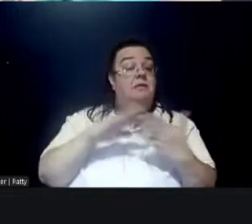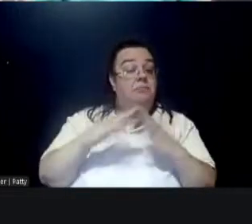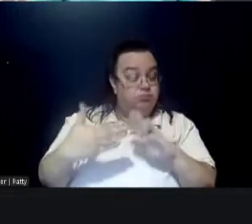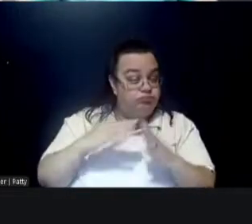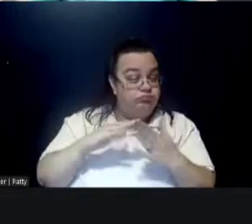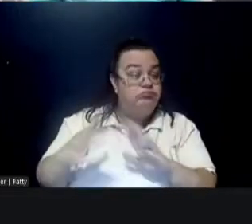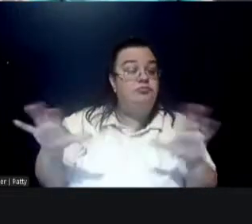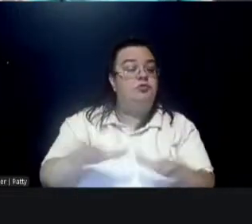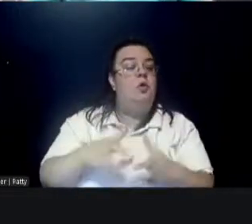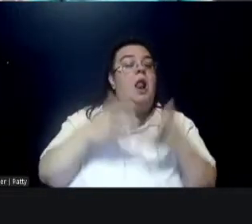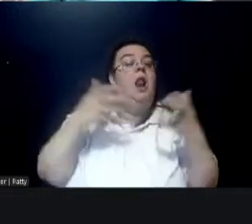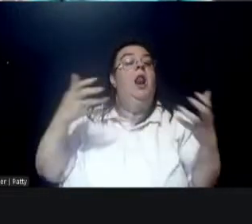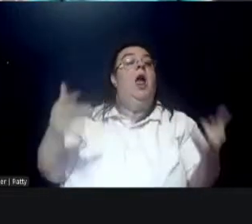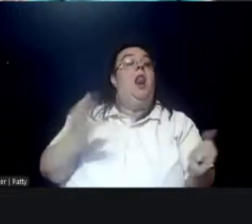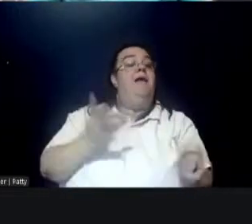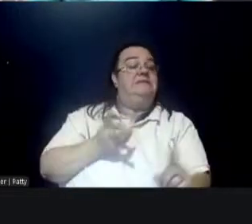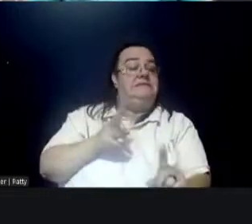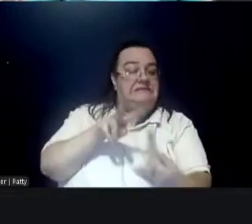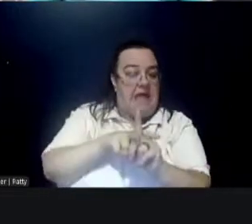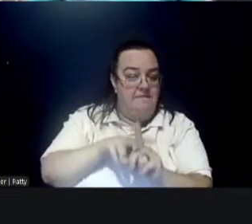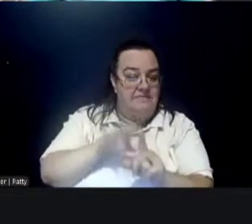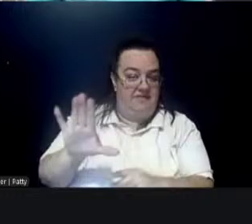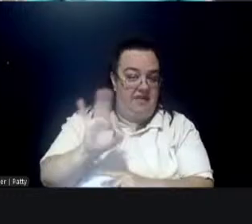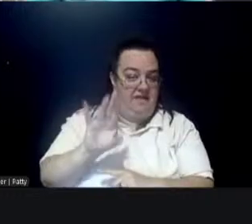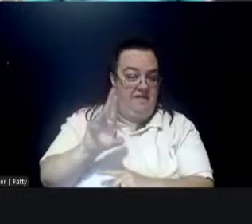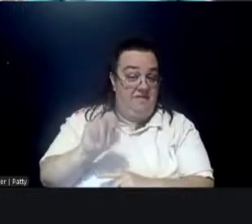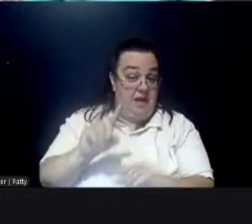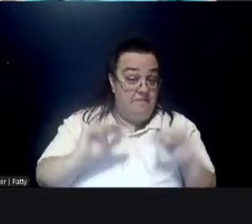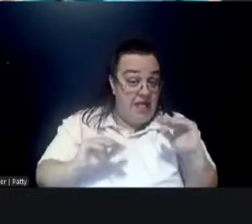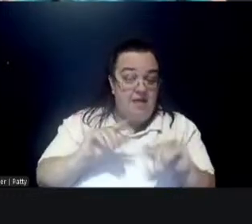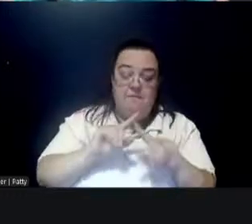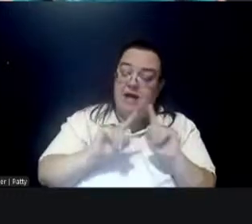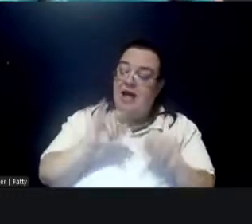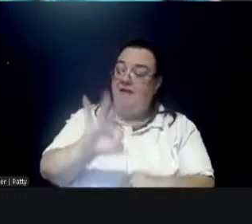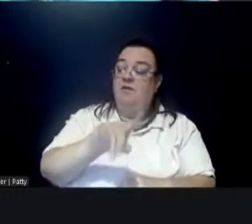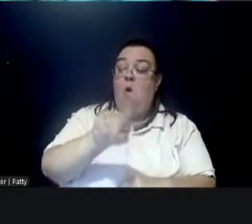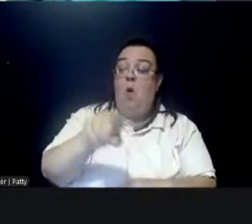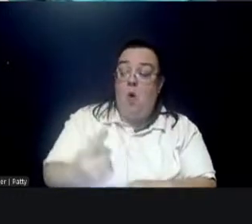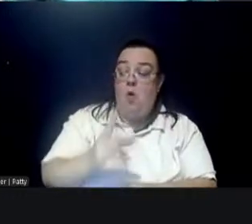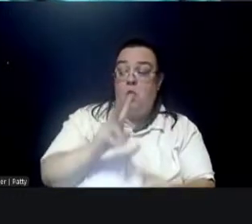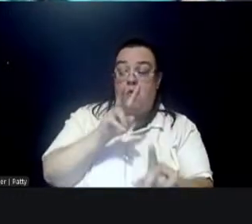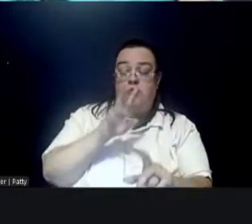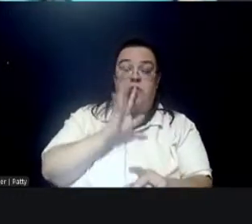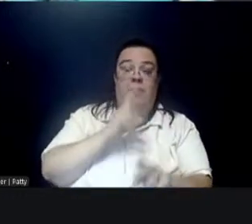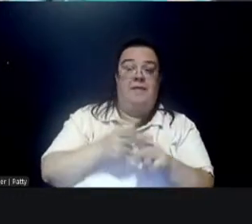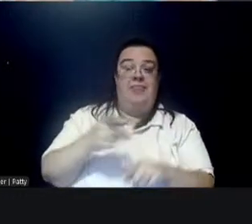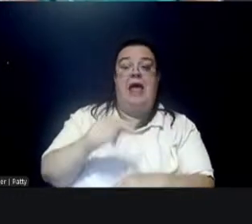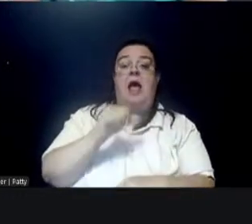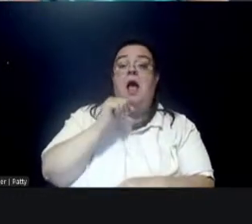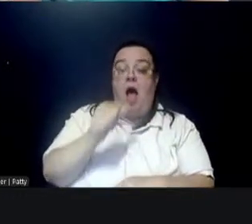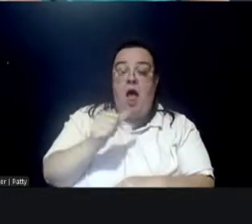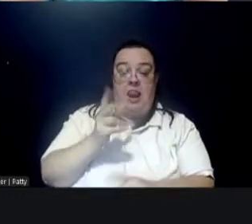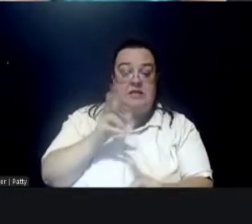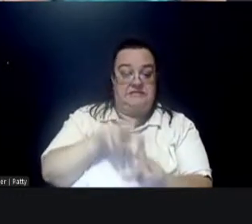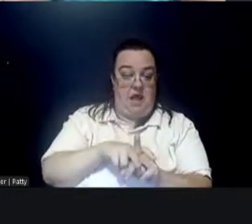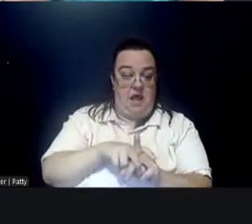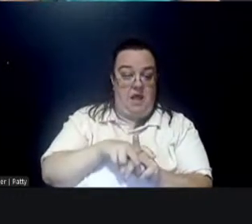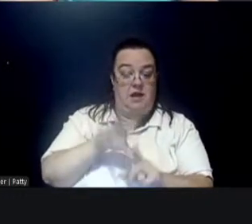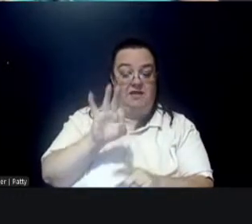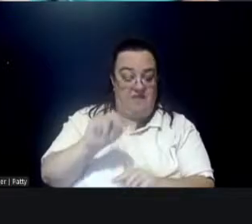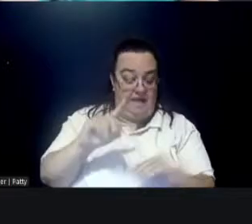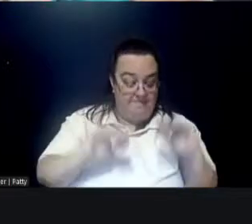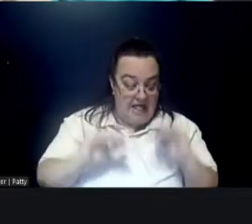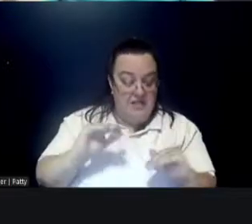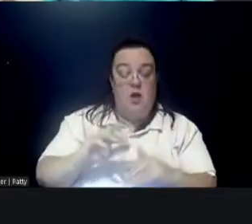of assignments of their fund balance. But if you're just referring to the unassigned fund balance, the rule of thumb